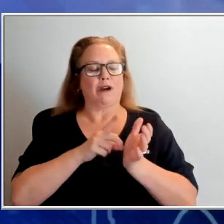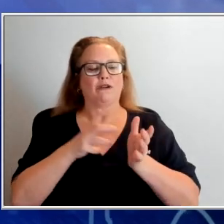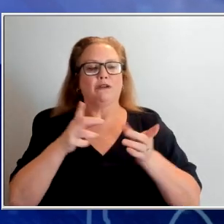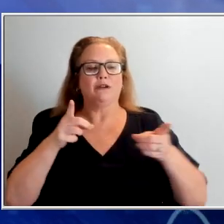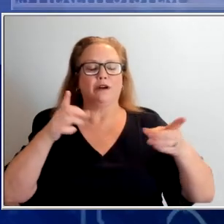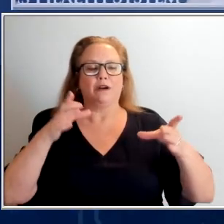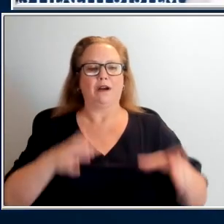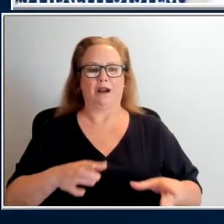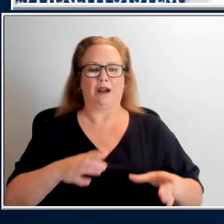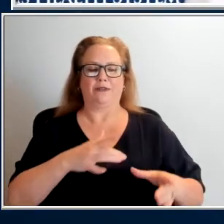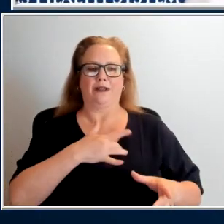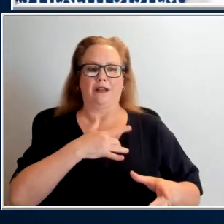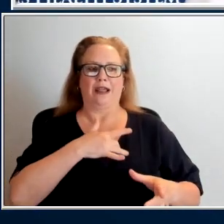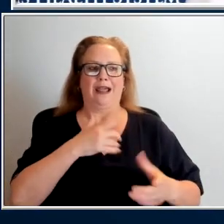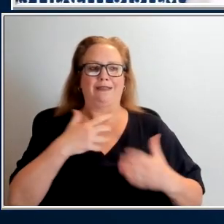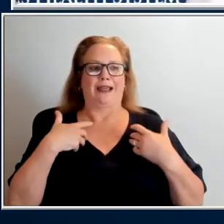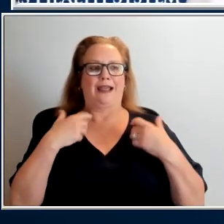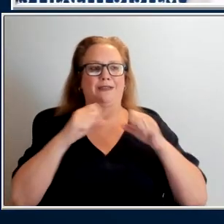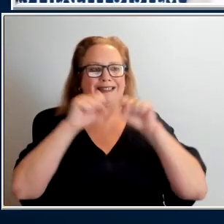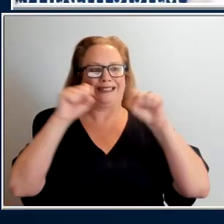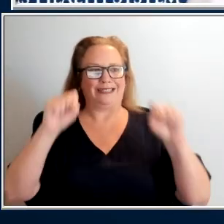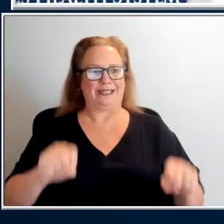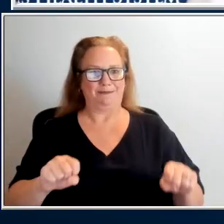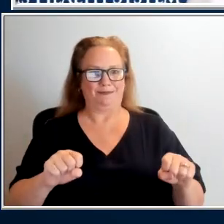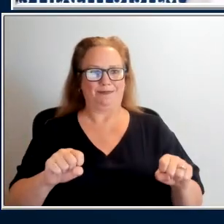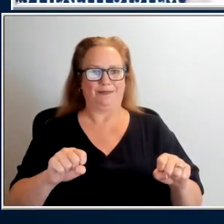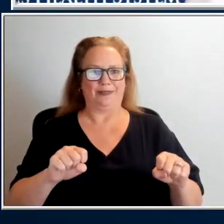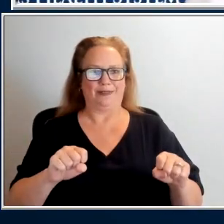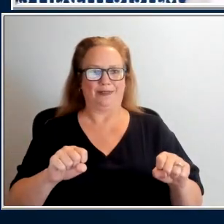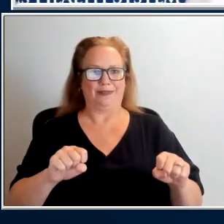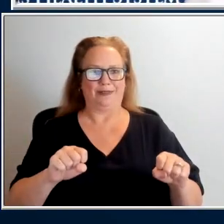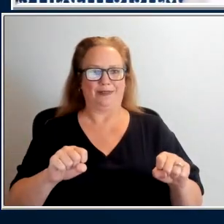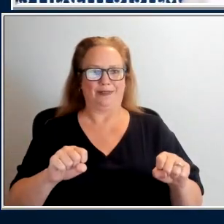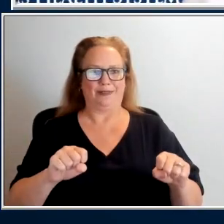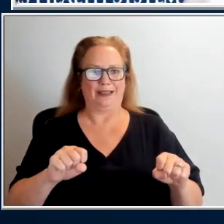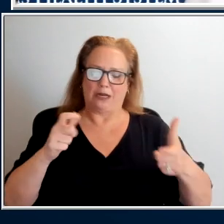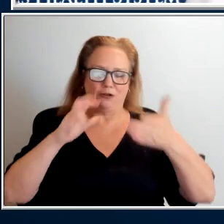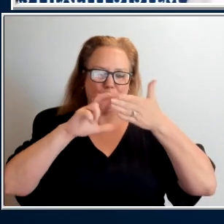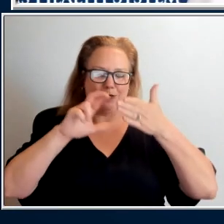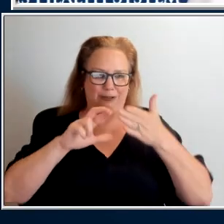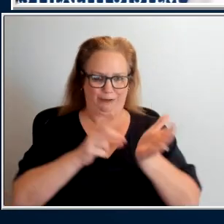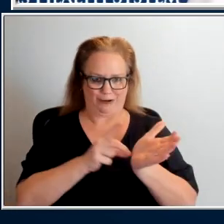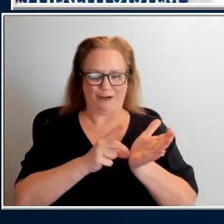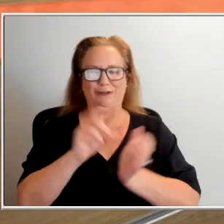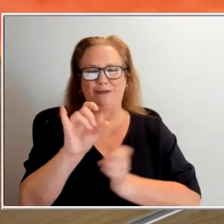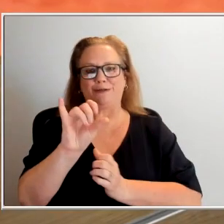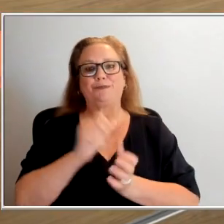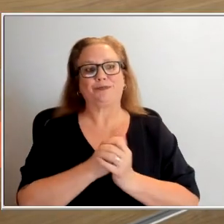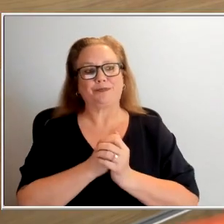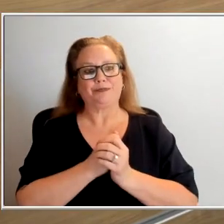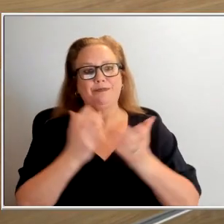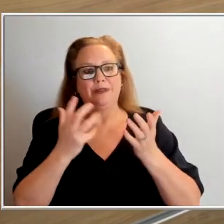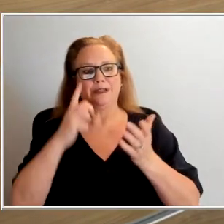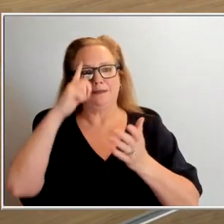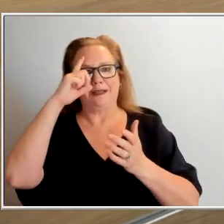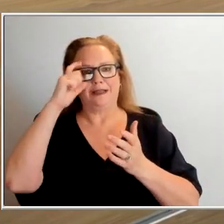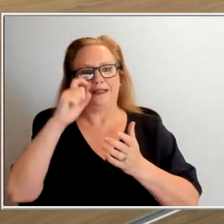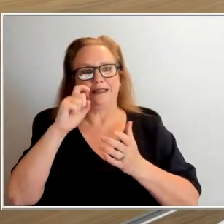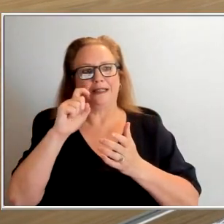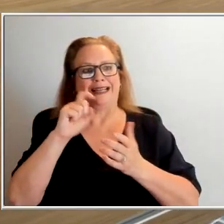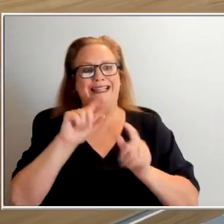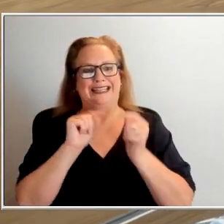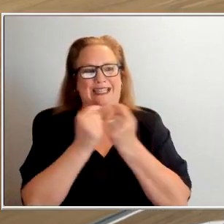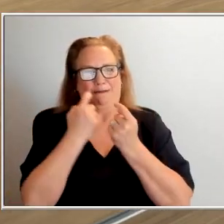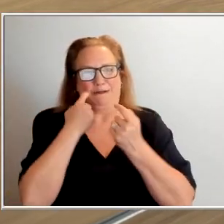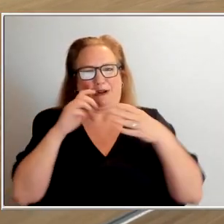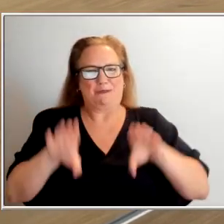here at the health system and a major research physician. And he's here because the cardiovascular team just opened up a brand